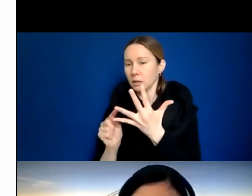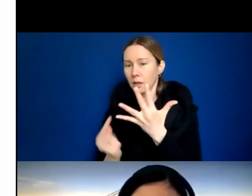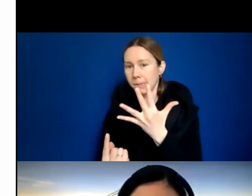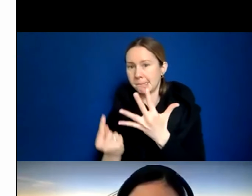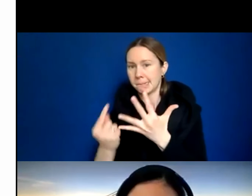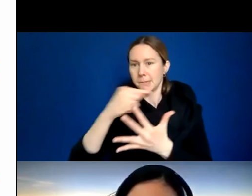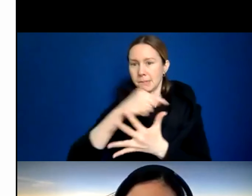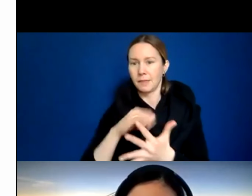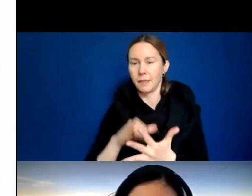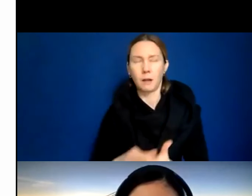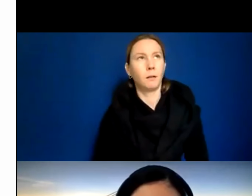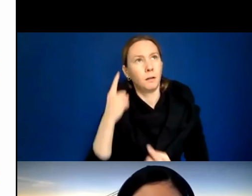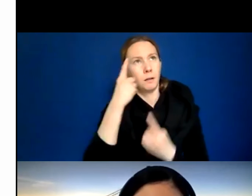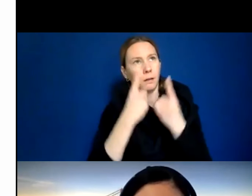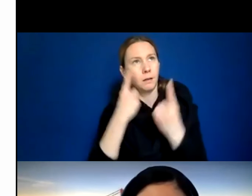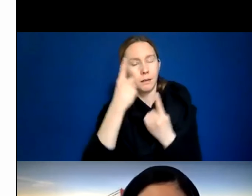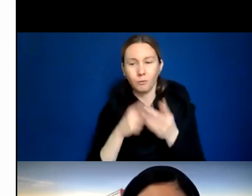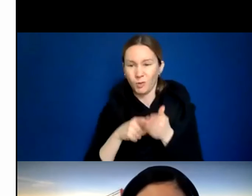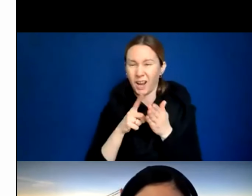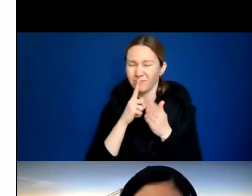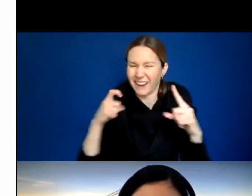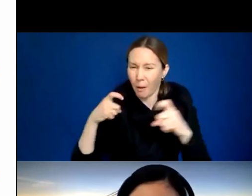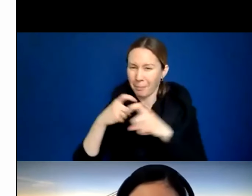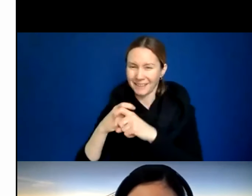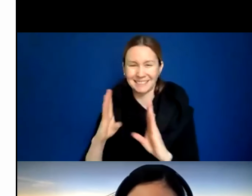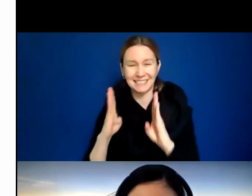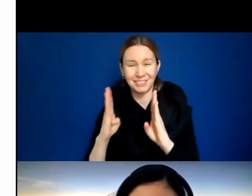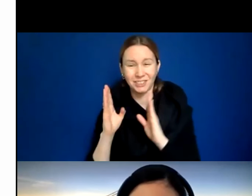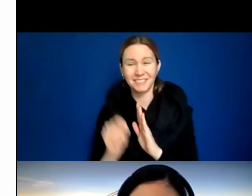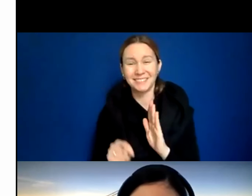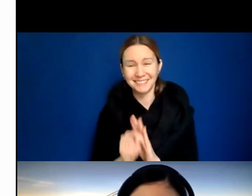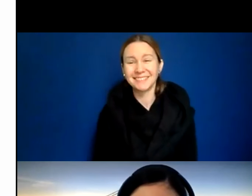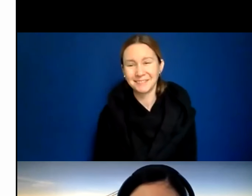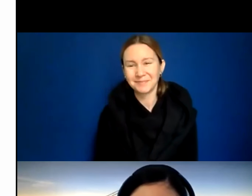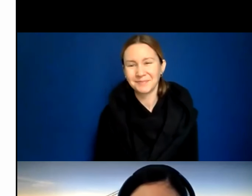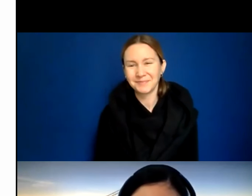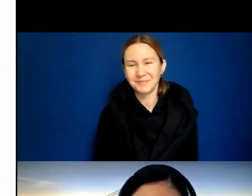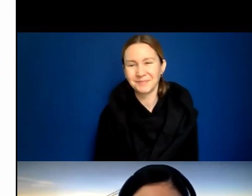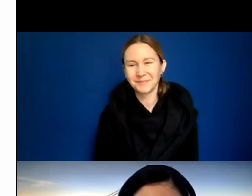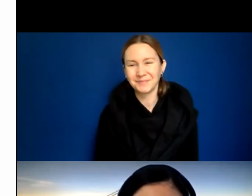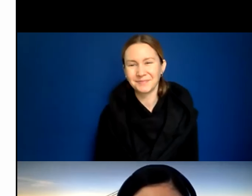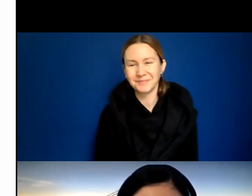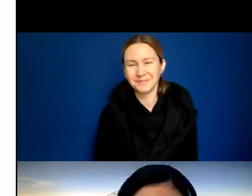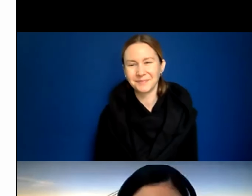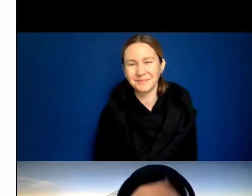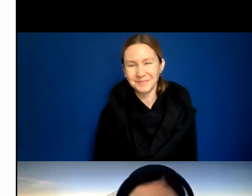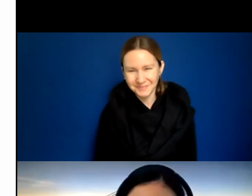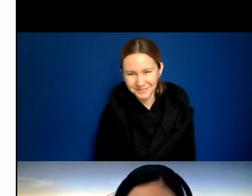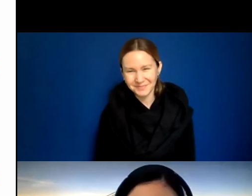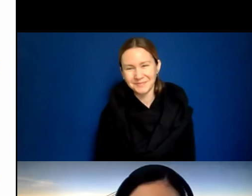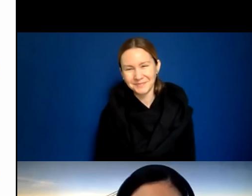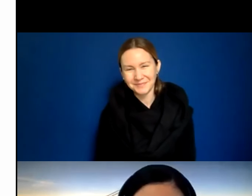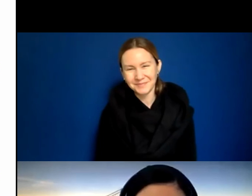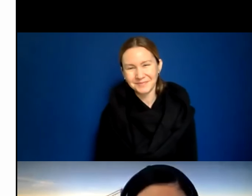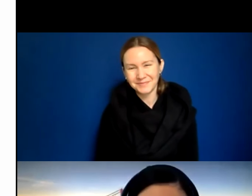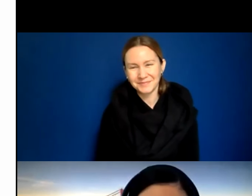attention. And Another